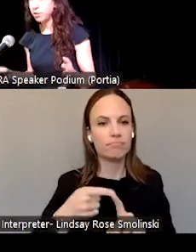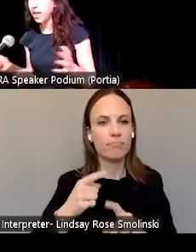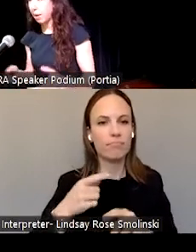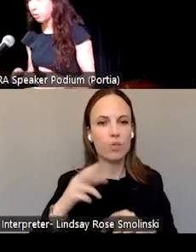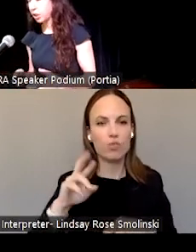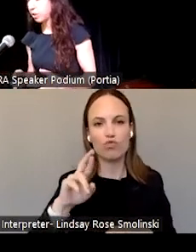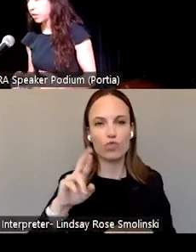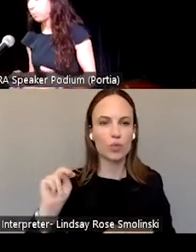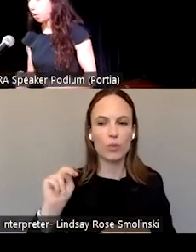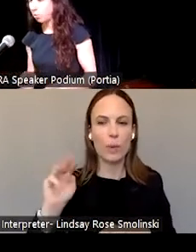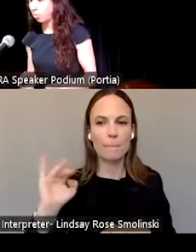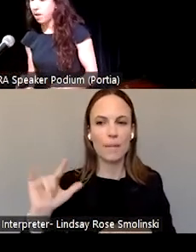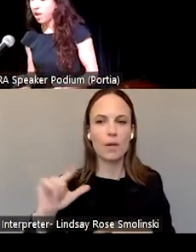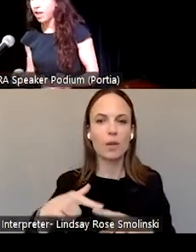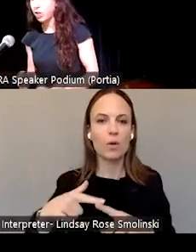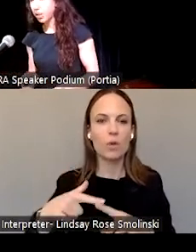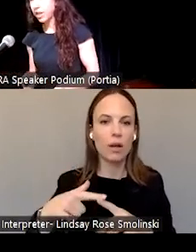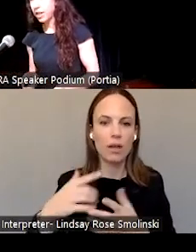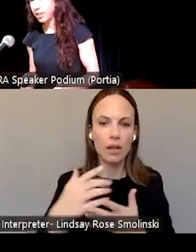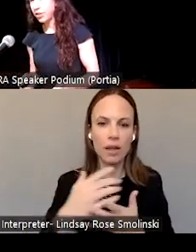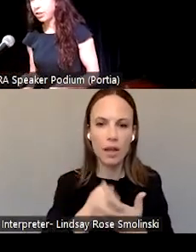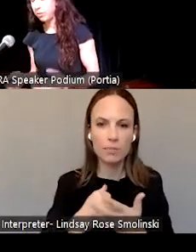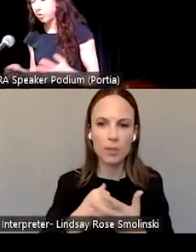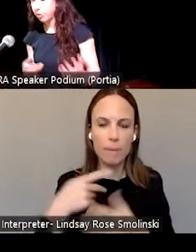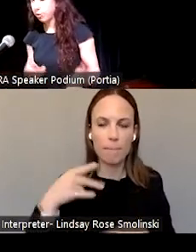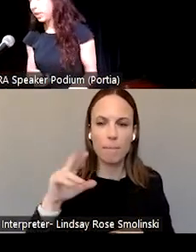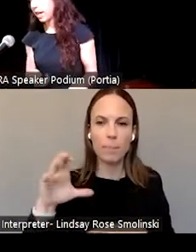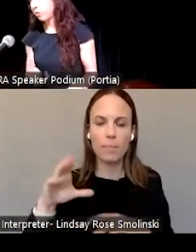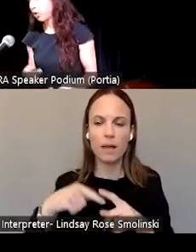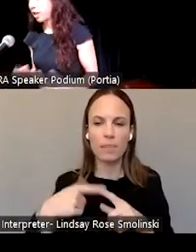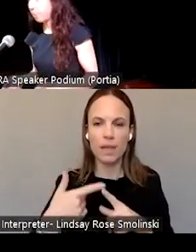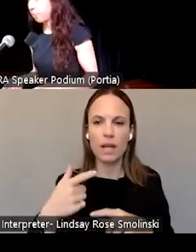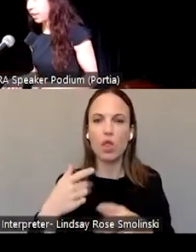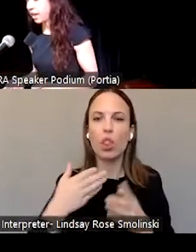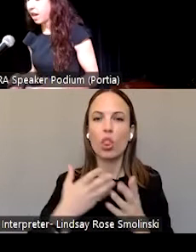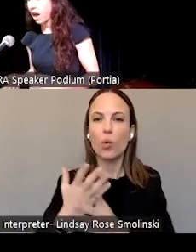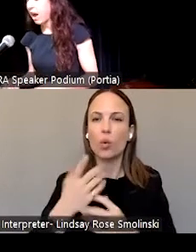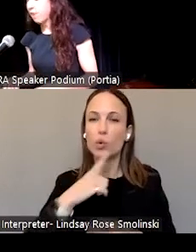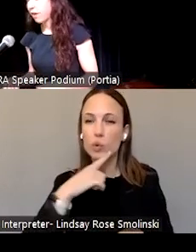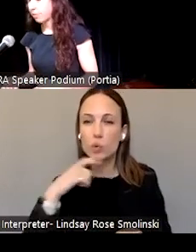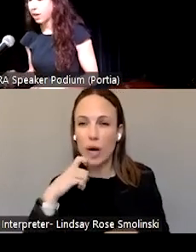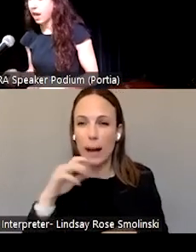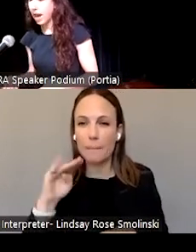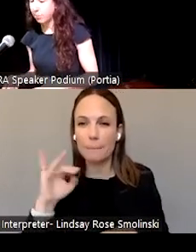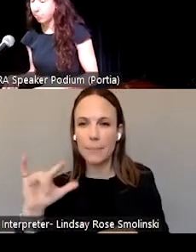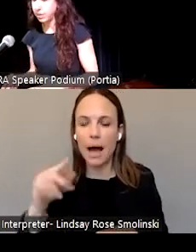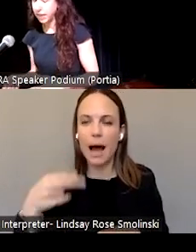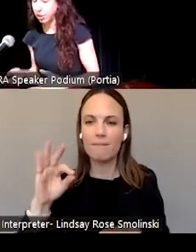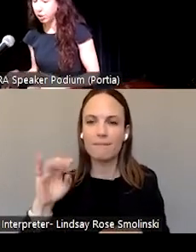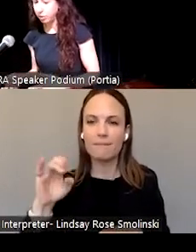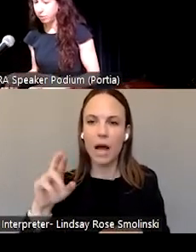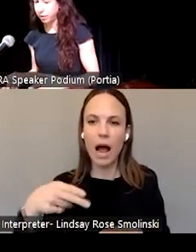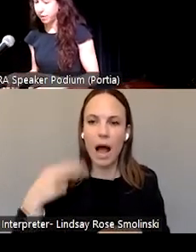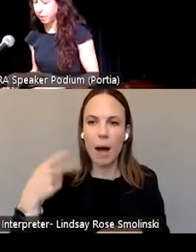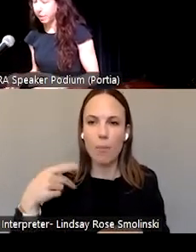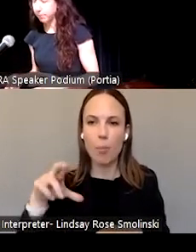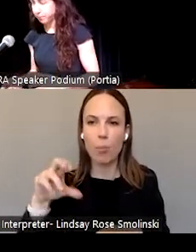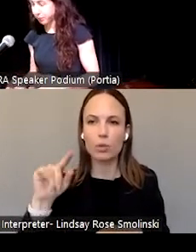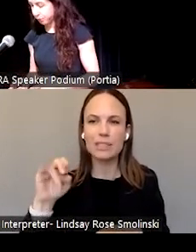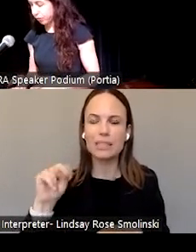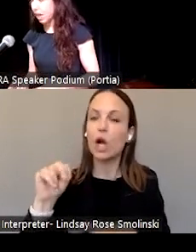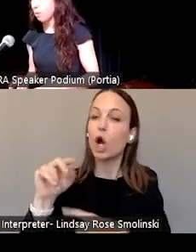to capture this pulp and turn it into, through dehydration and milling, a high fiber, high protein, gluten-free